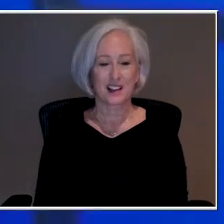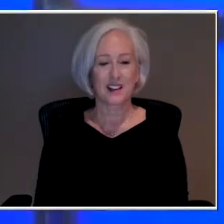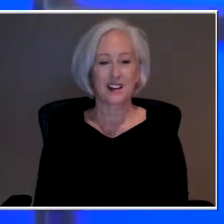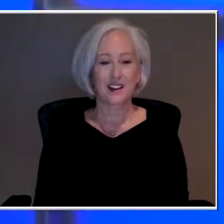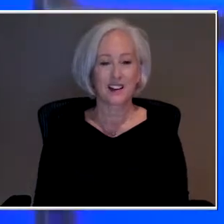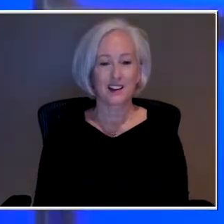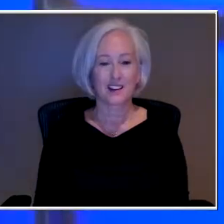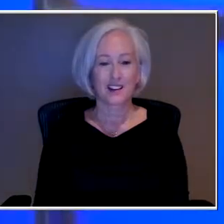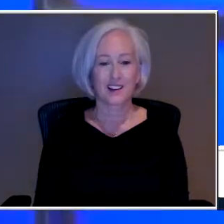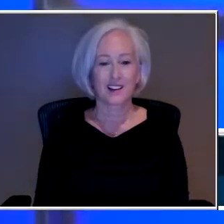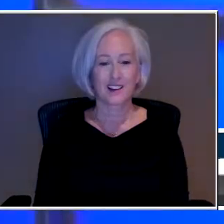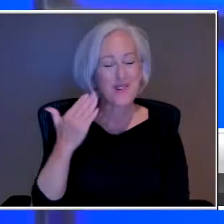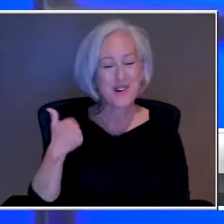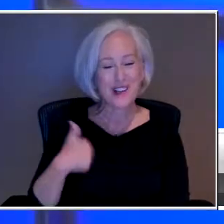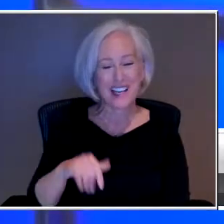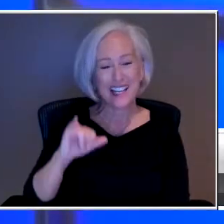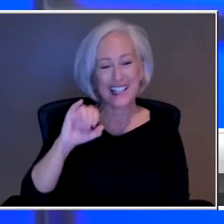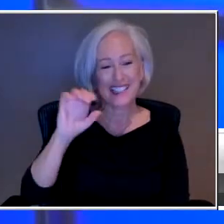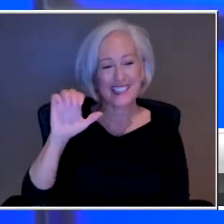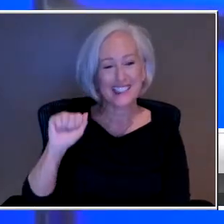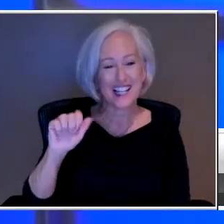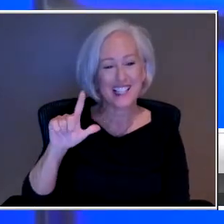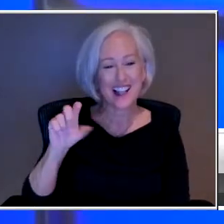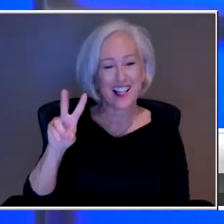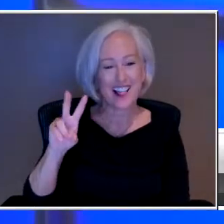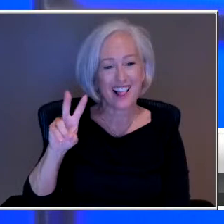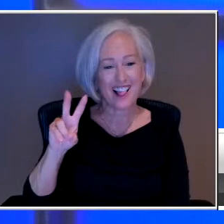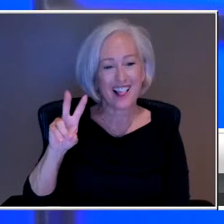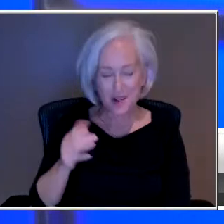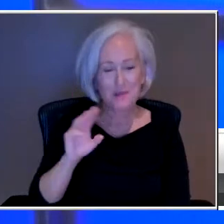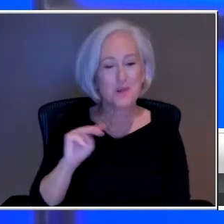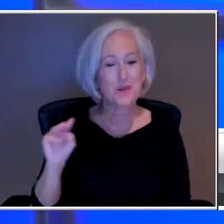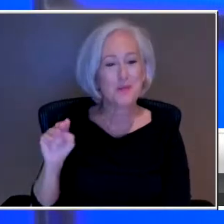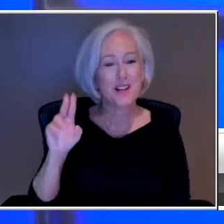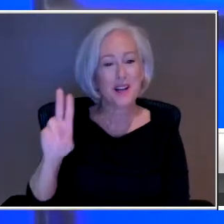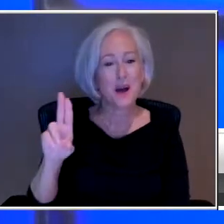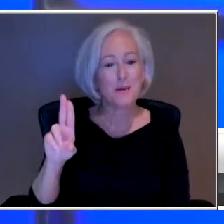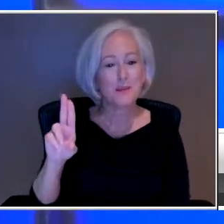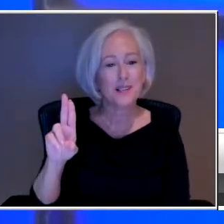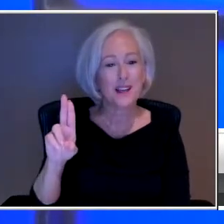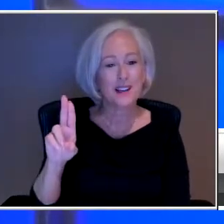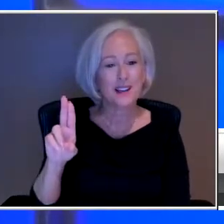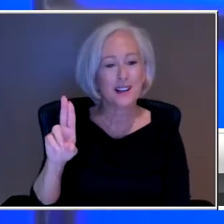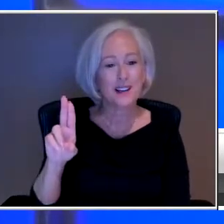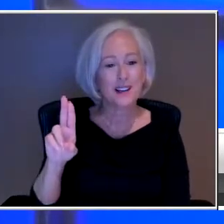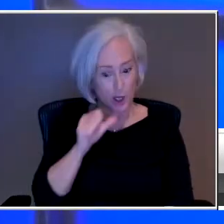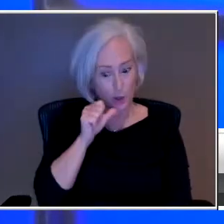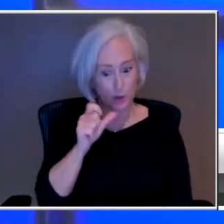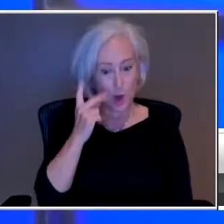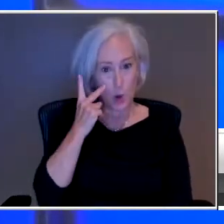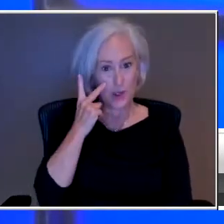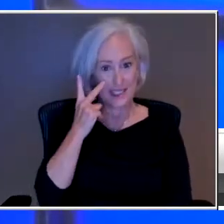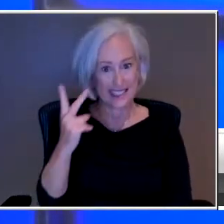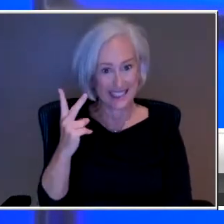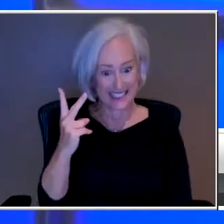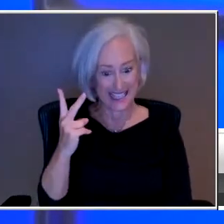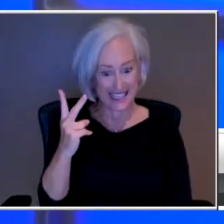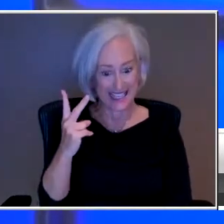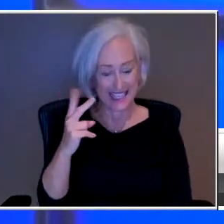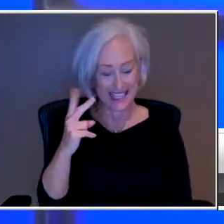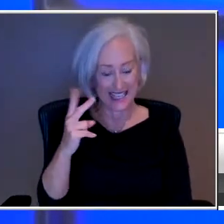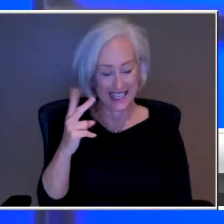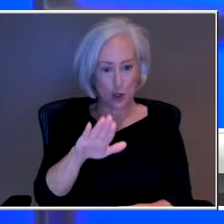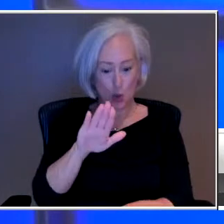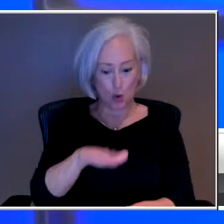Good morning, I'm Jessica Lovell, and welcome to the Morning Medical Update. What you don't see in your children can impact what they see